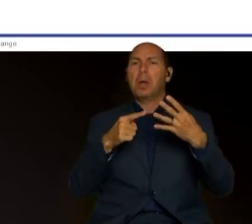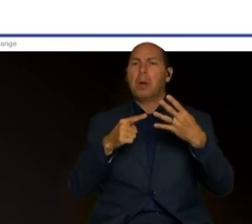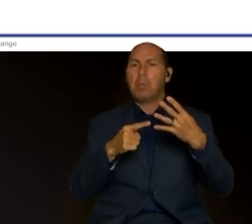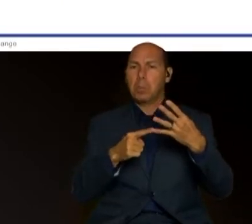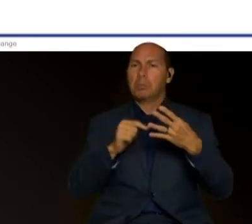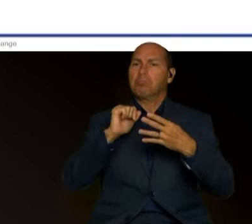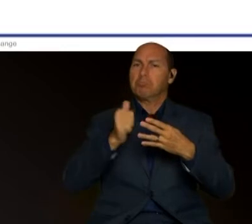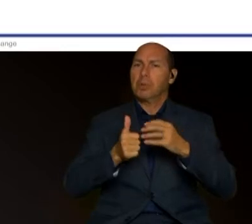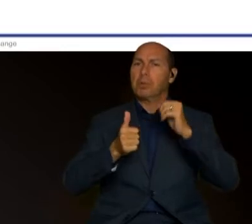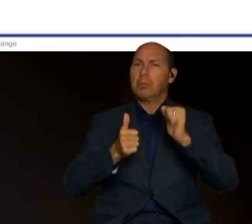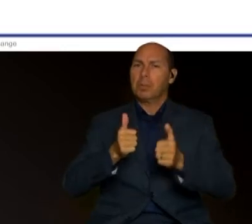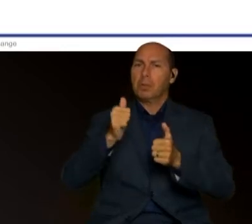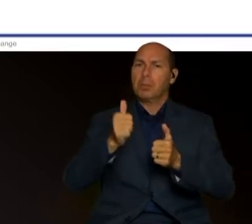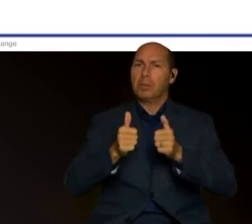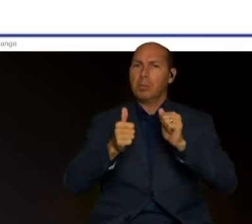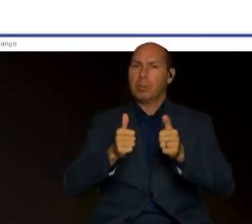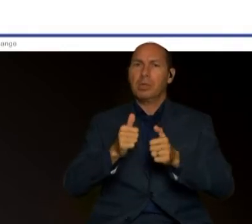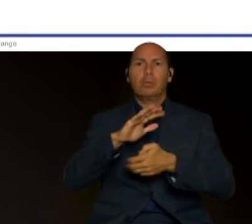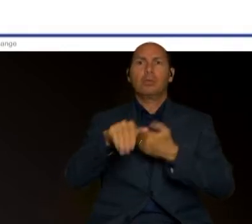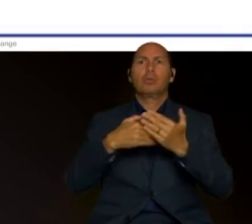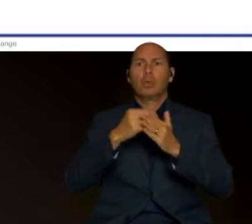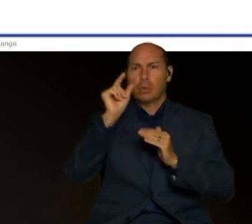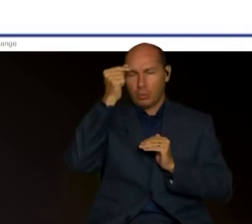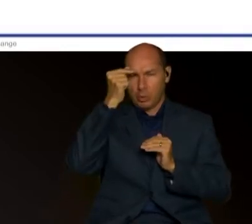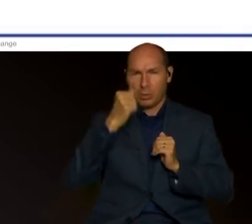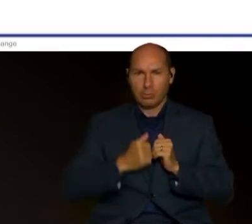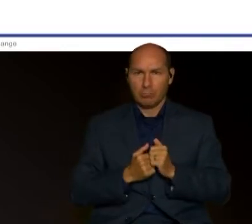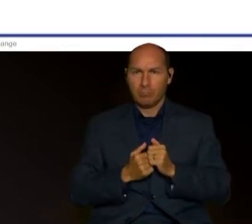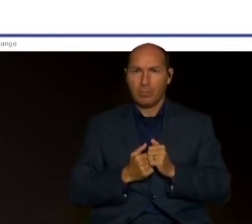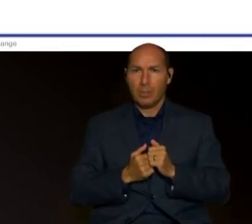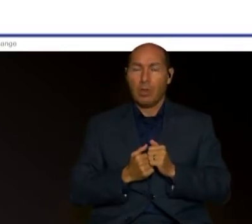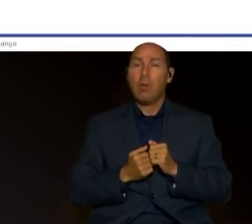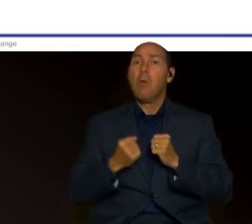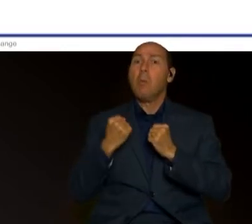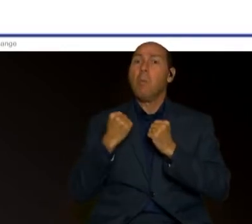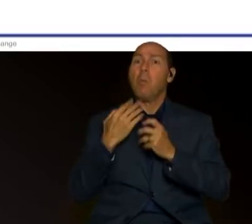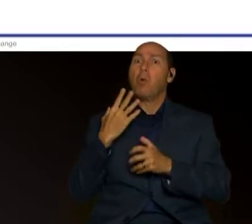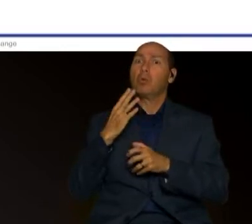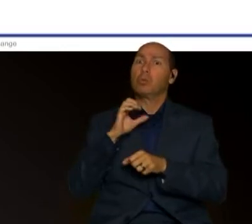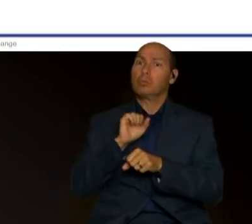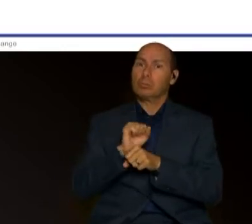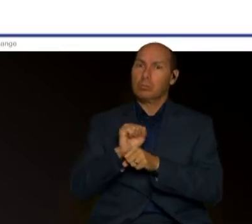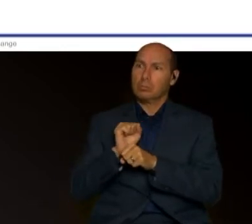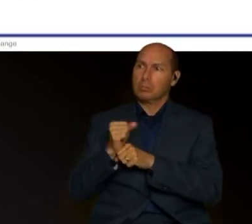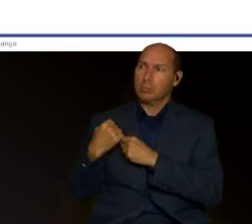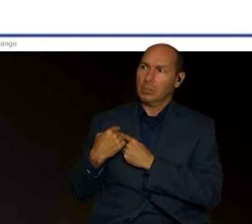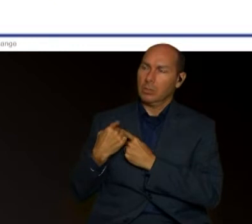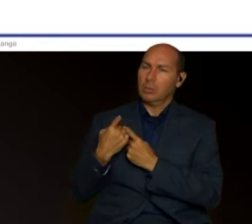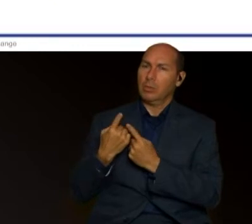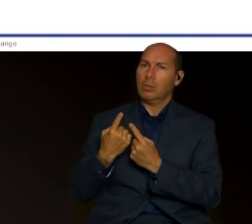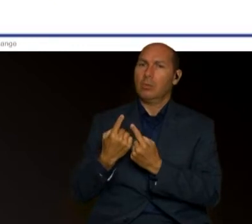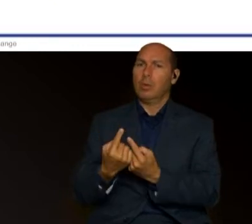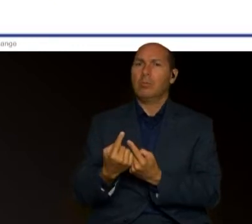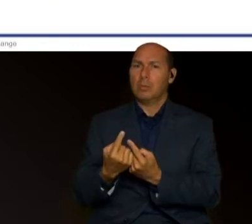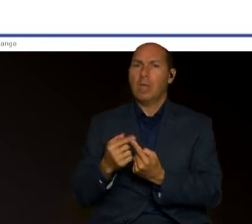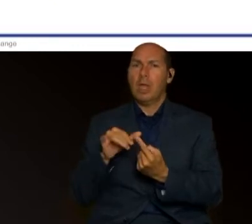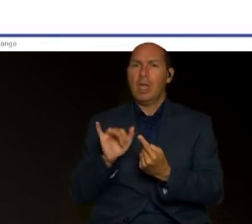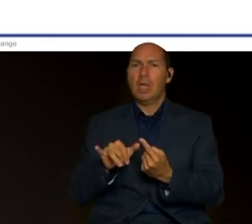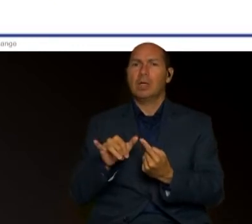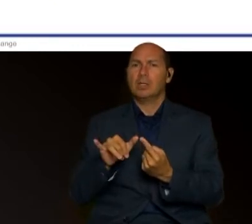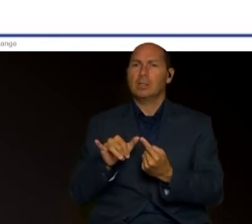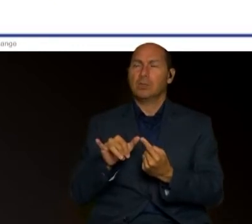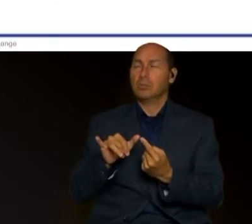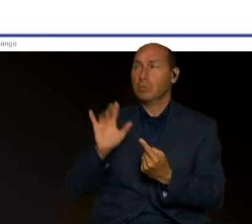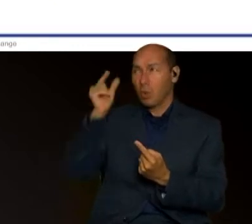components of the reform to apply them to the rest of the government agencies. So we have a long